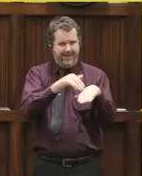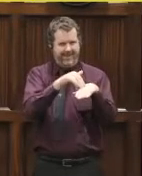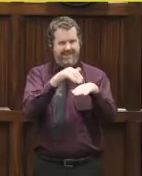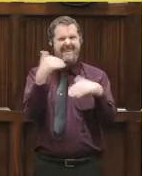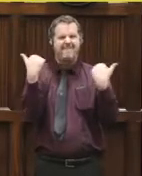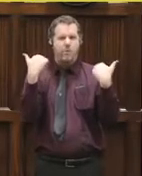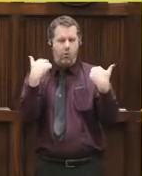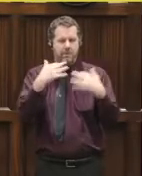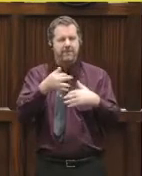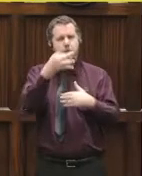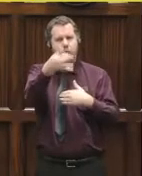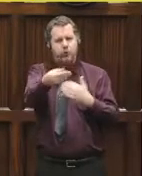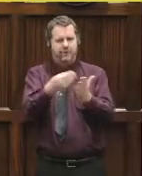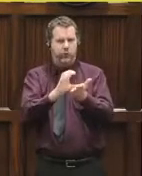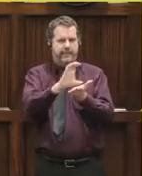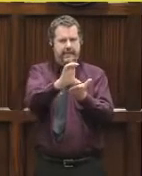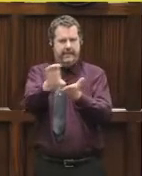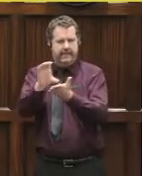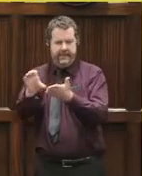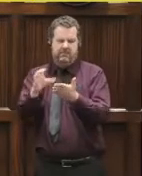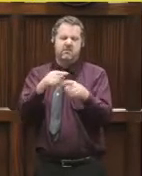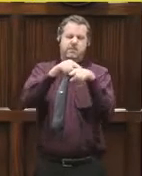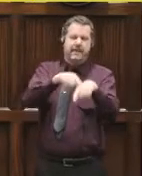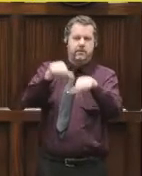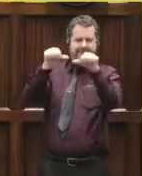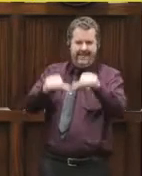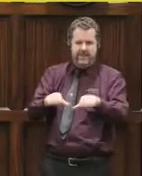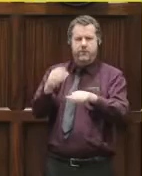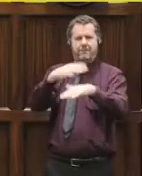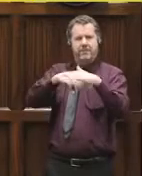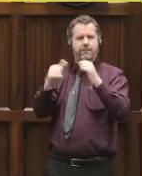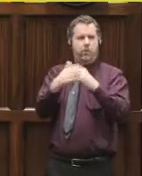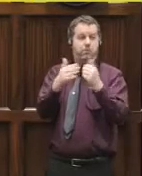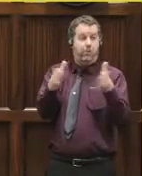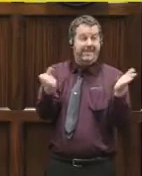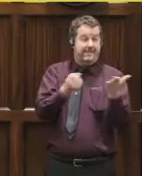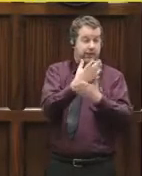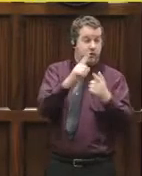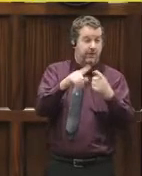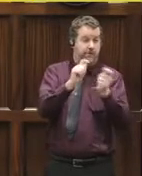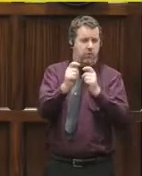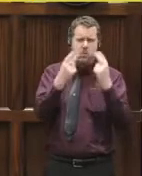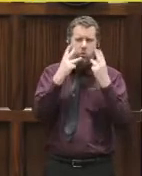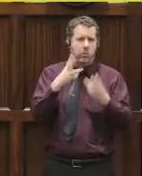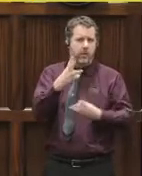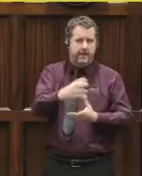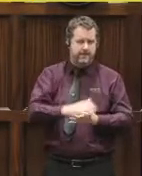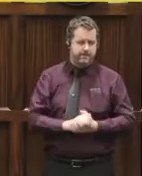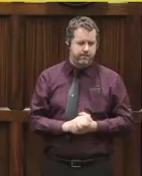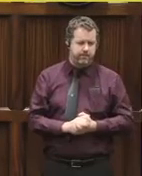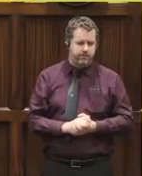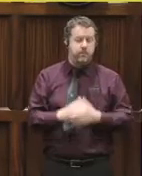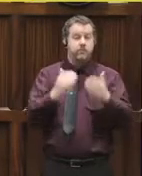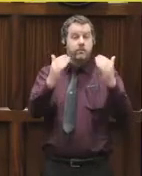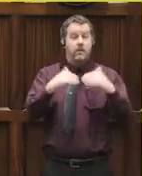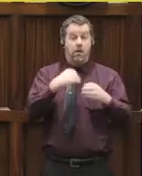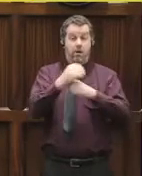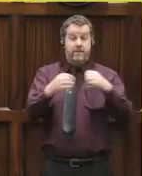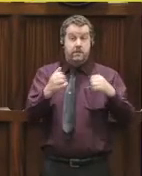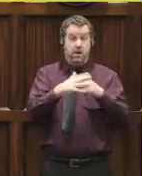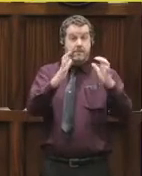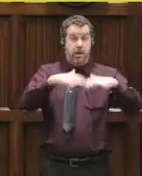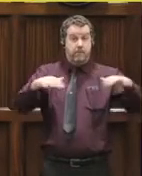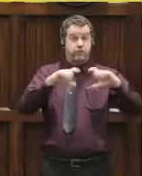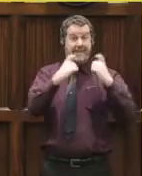requirements, subject to the consent of the Minister for Public Expenditure Reform in the normal way. The Office of the Parliamentary